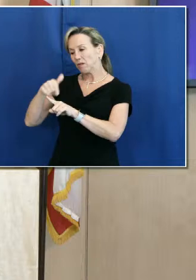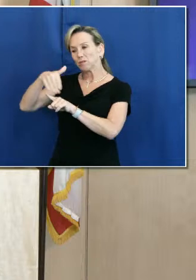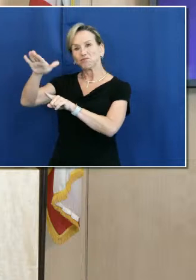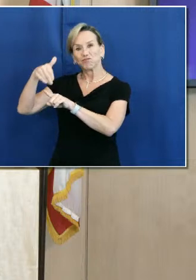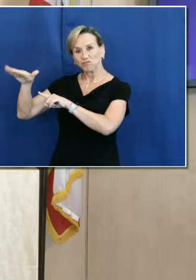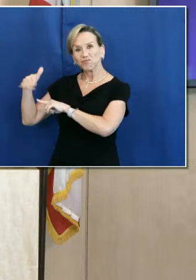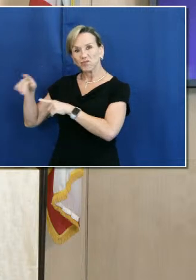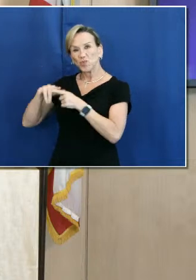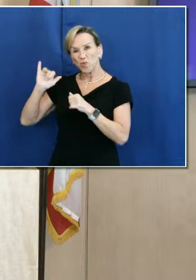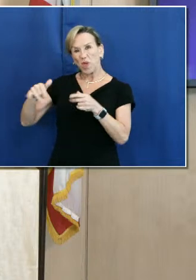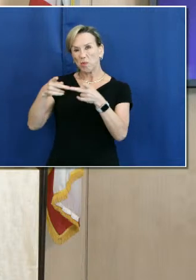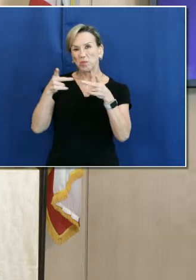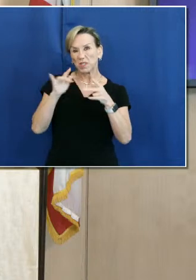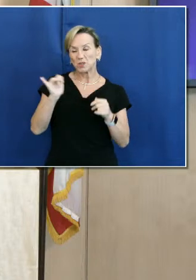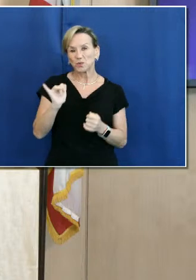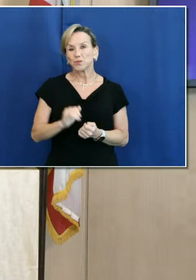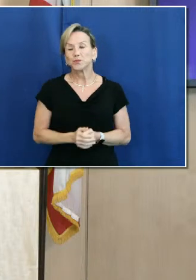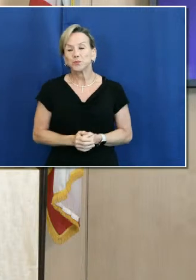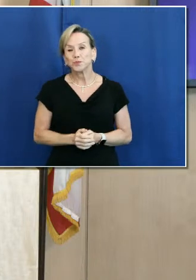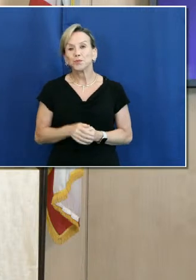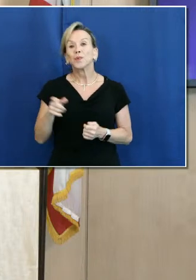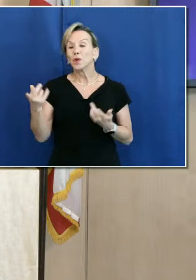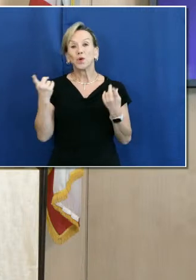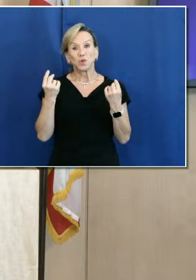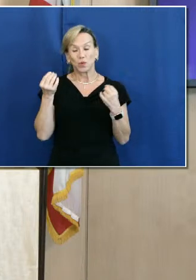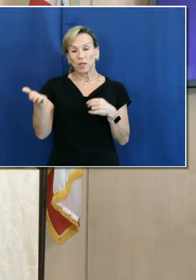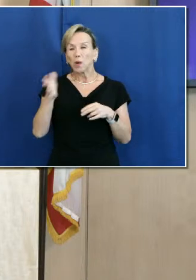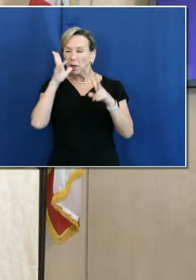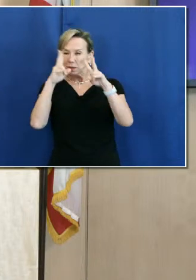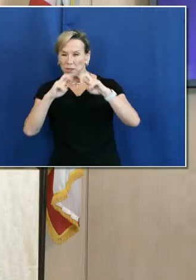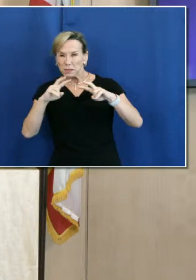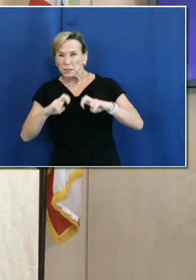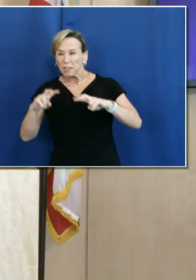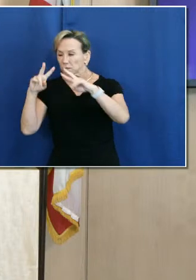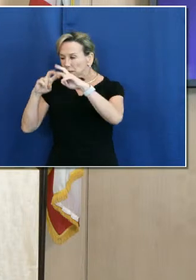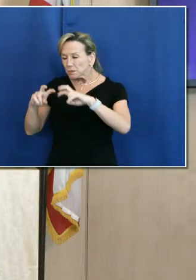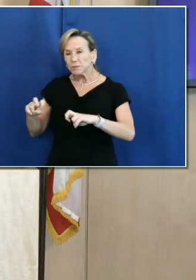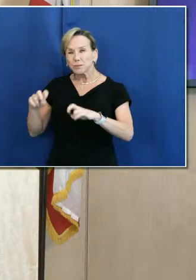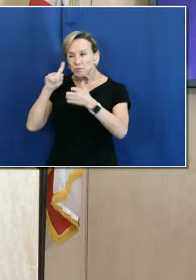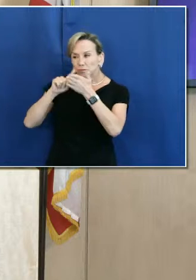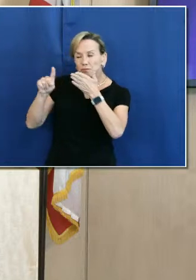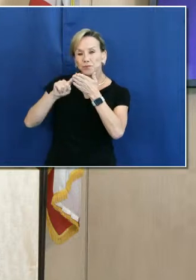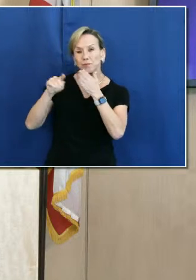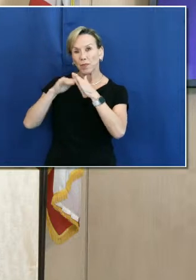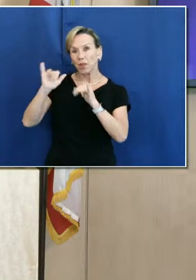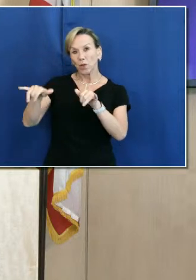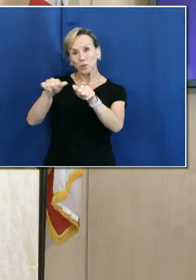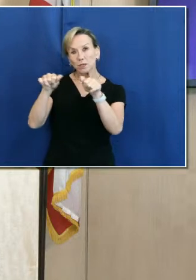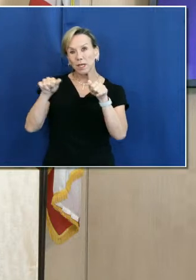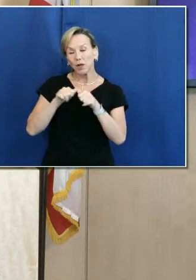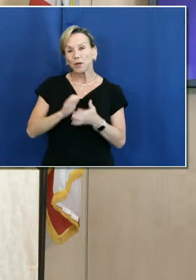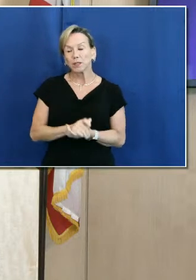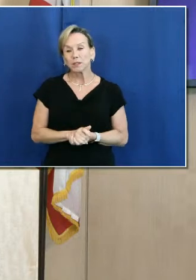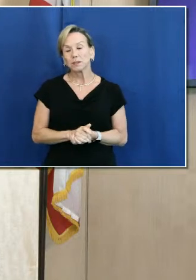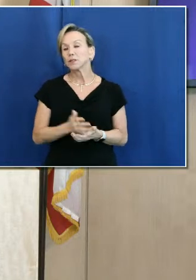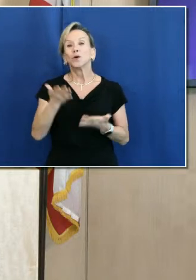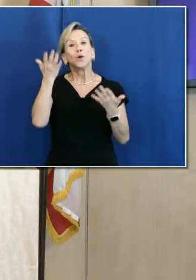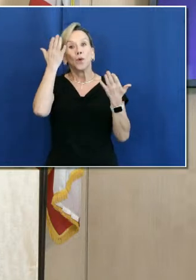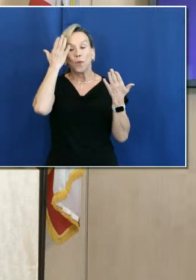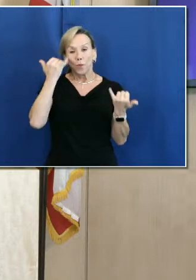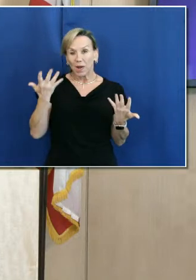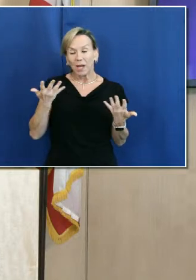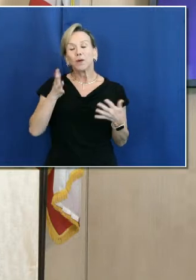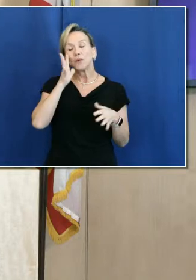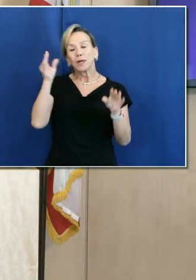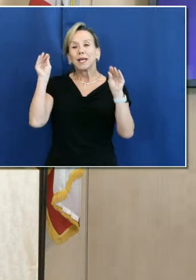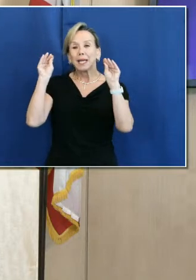those locations to conduct an assessment in the various settings, again, to provide education and